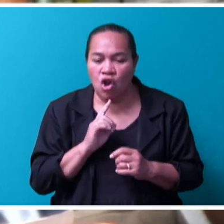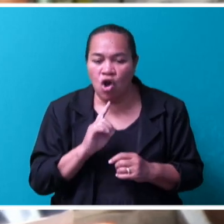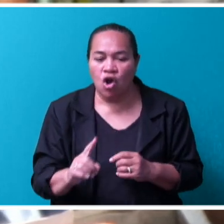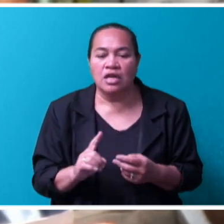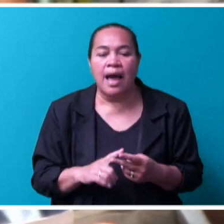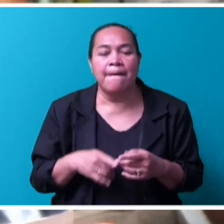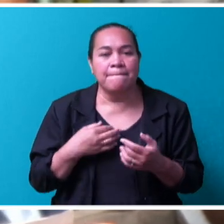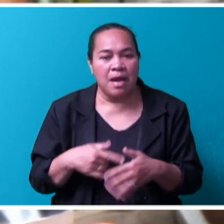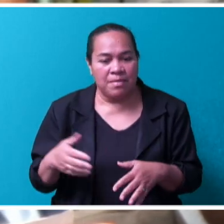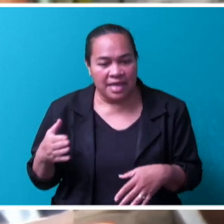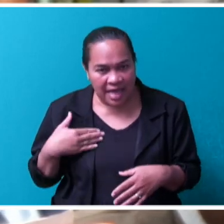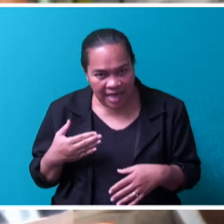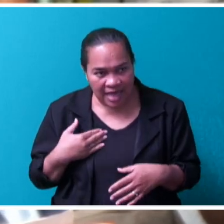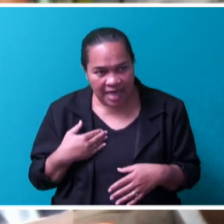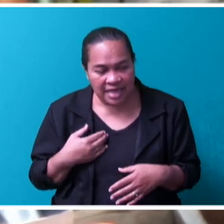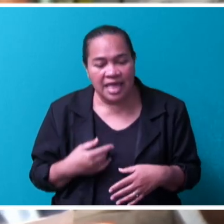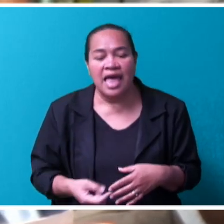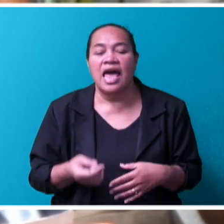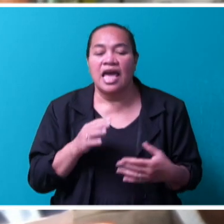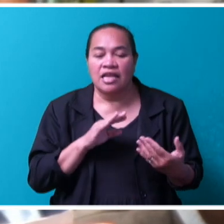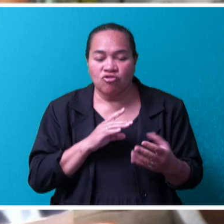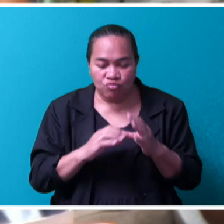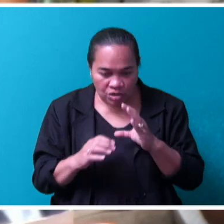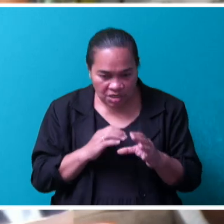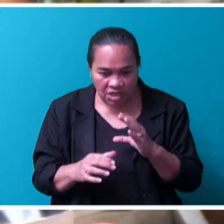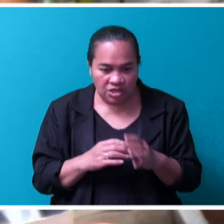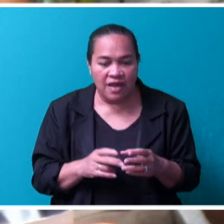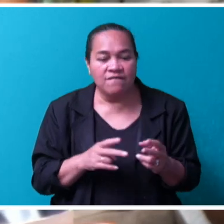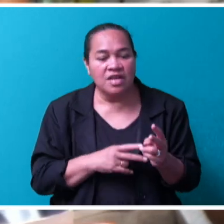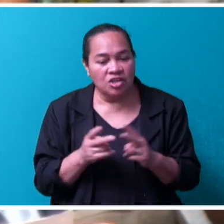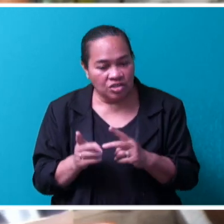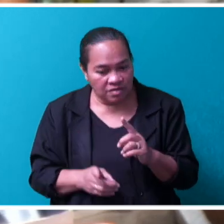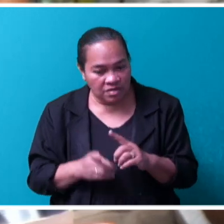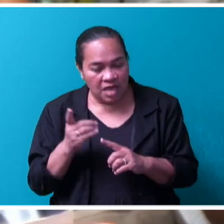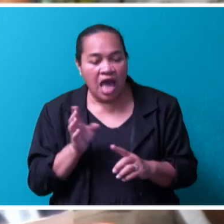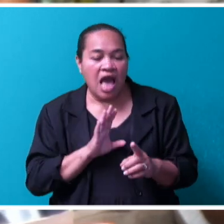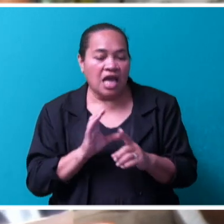and disaster communications, village development, cultural